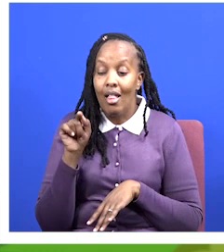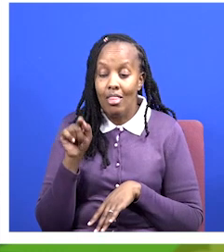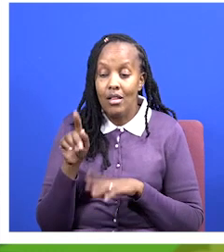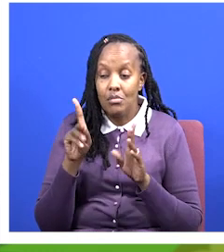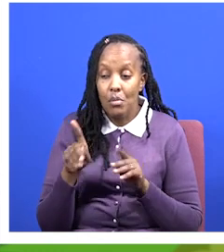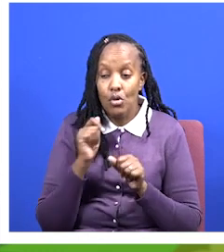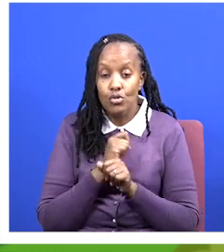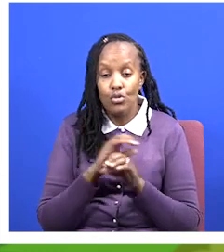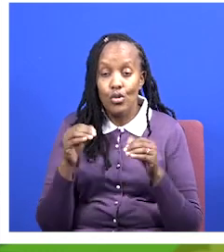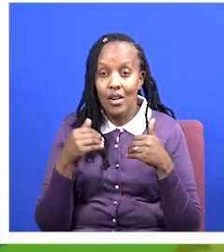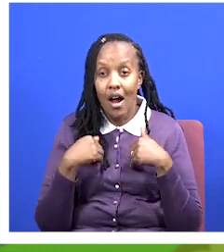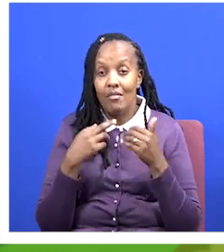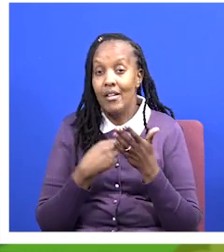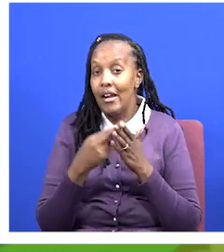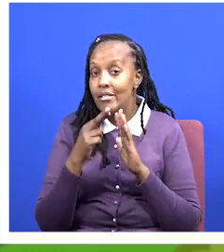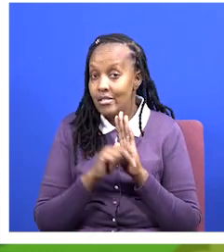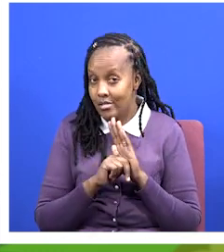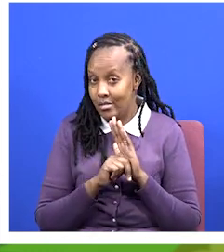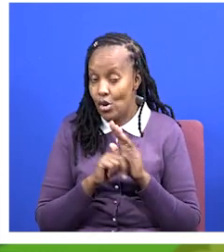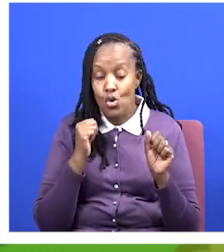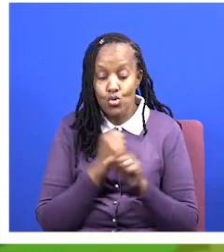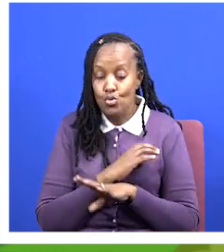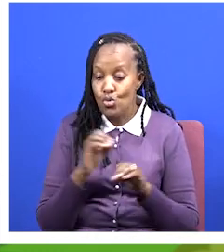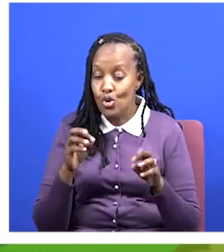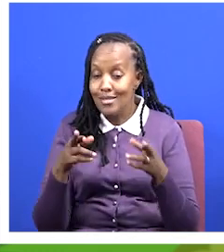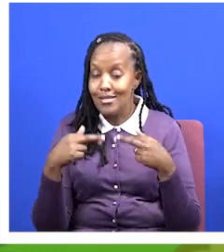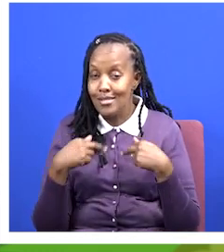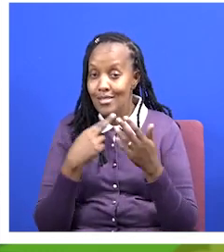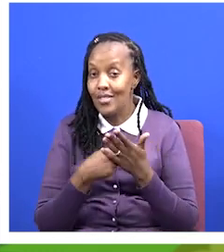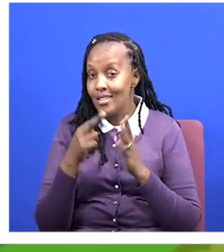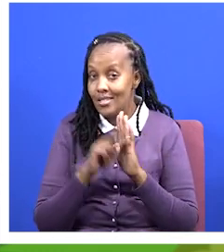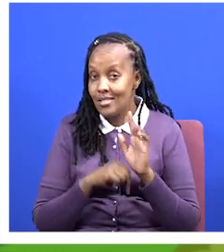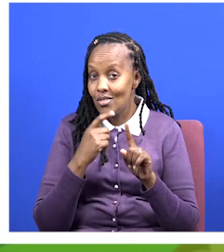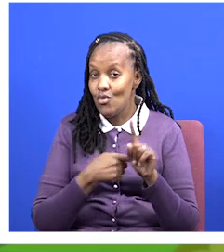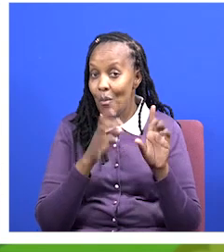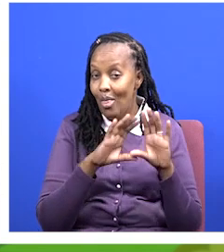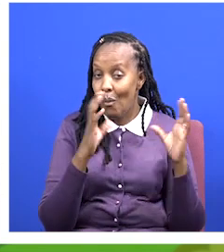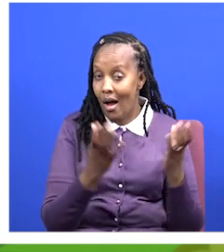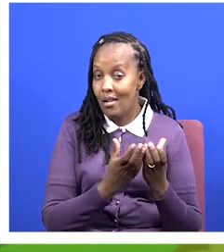have righteousness. They do not receive righteousness from the world